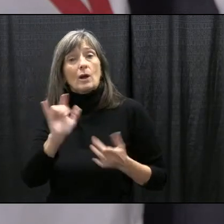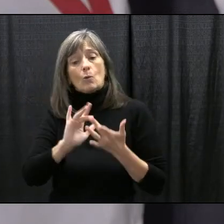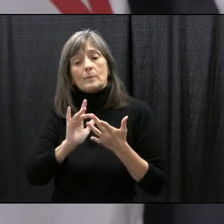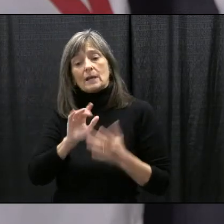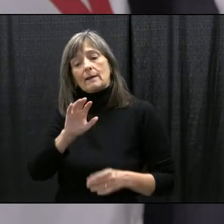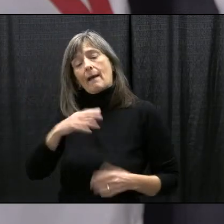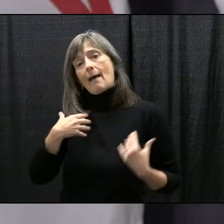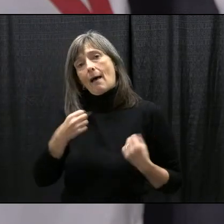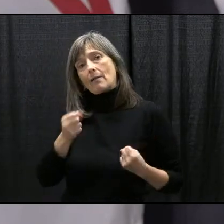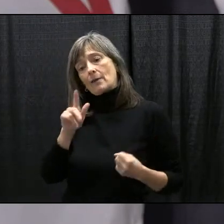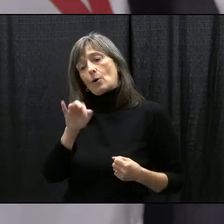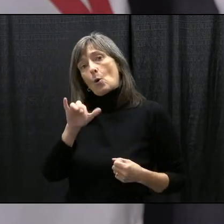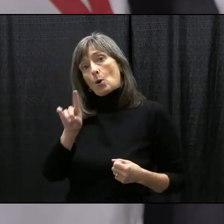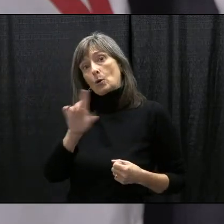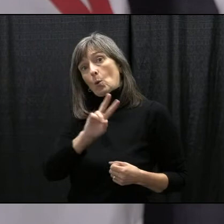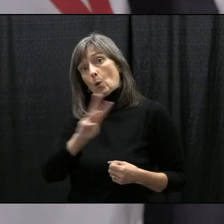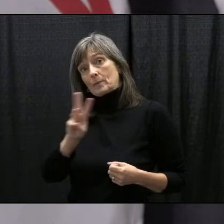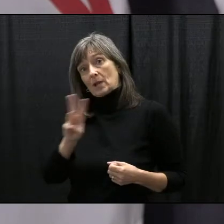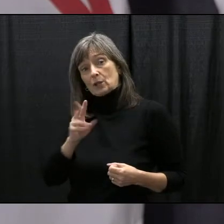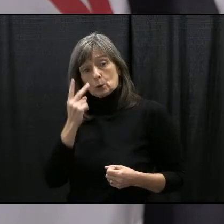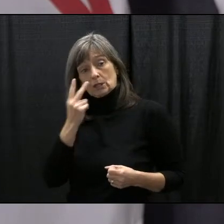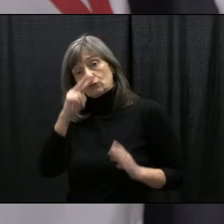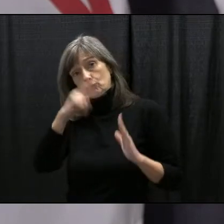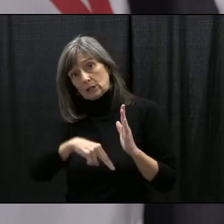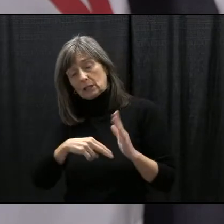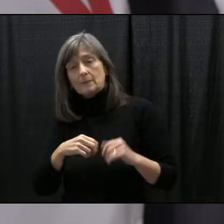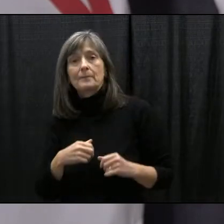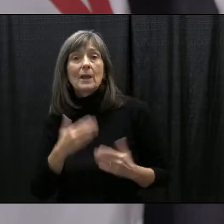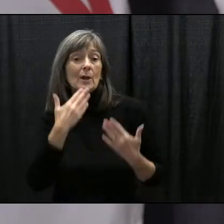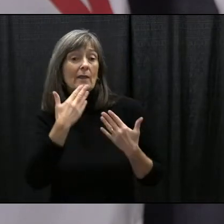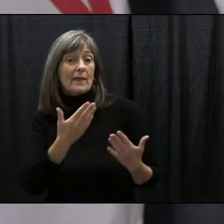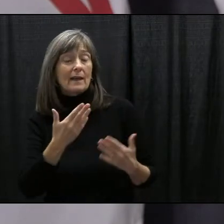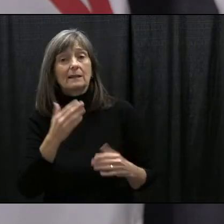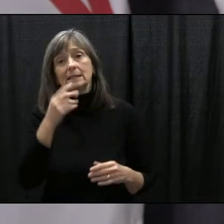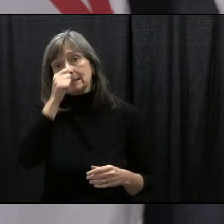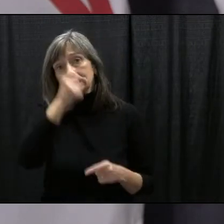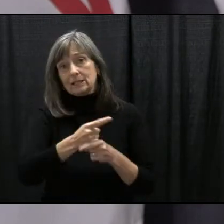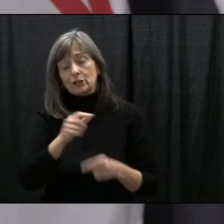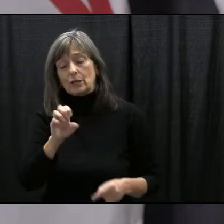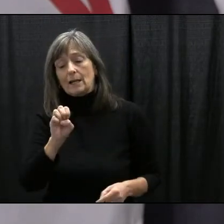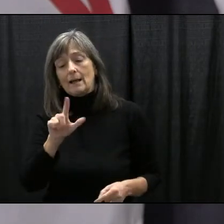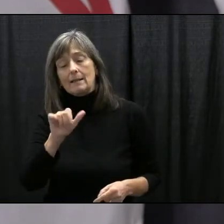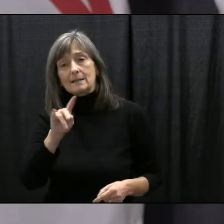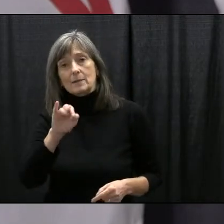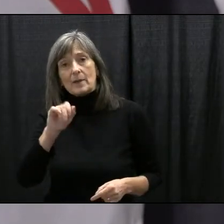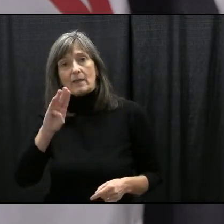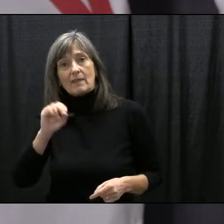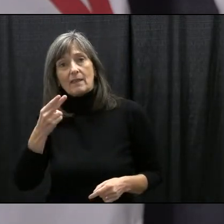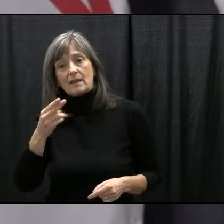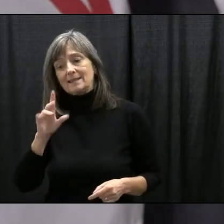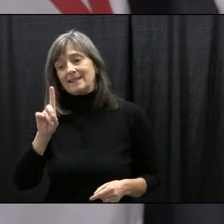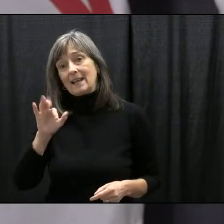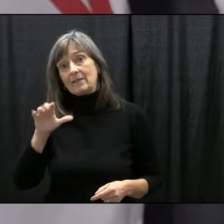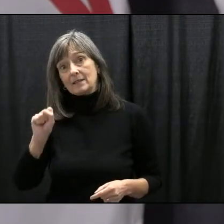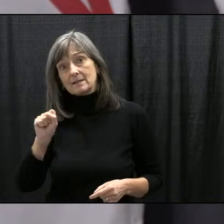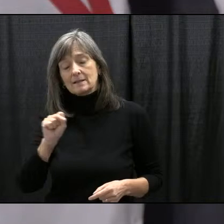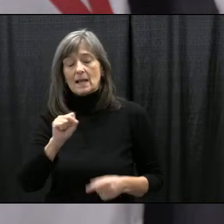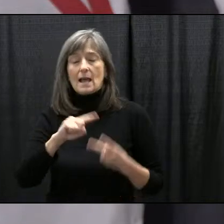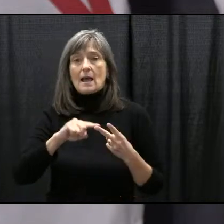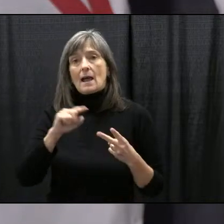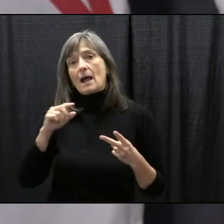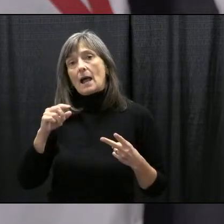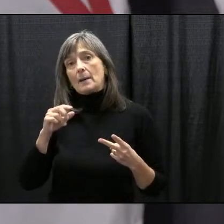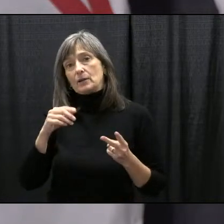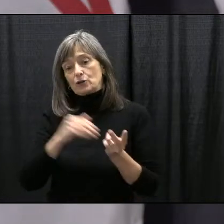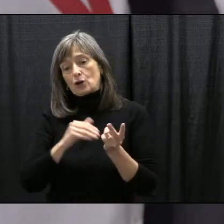website. I would like to take this opportunity again to thank Sister Elizabeth Davis and Dr. Pat Parfrey, as well as the 6